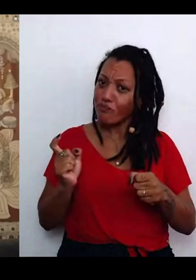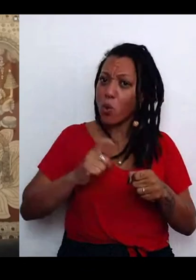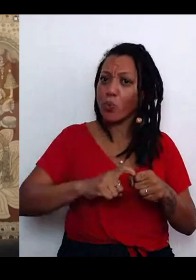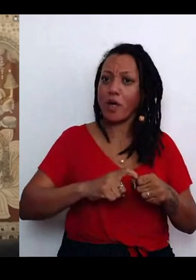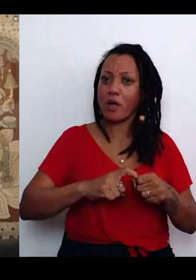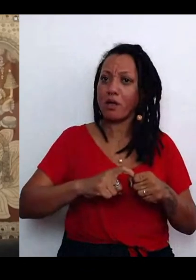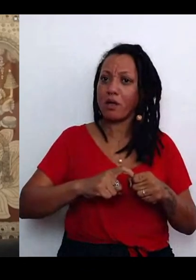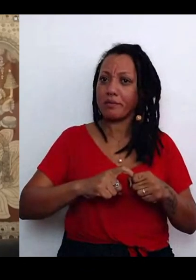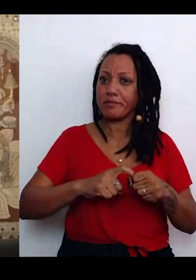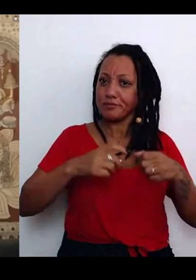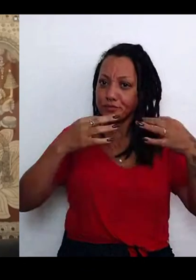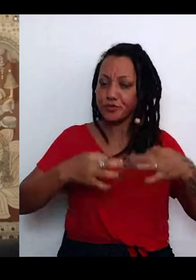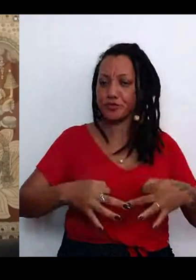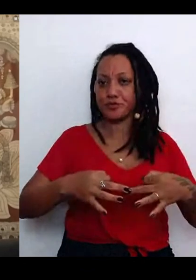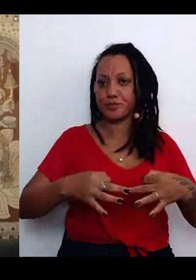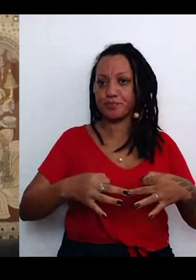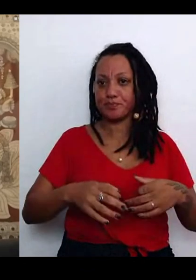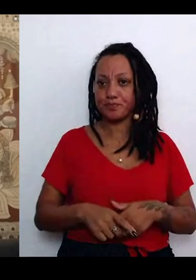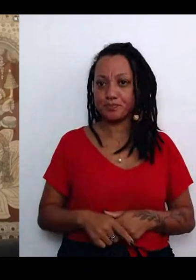not recognizing